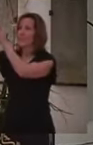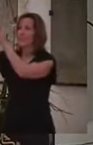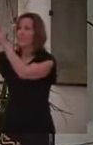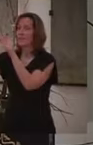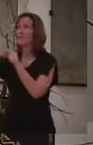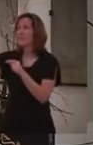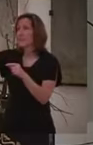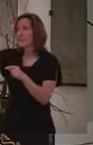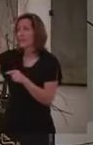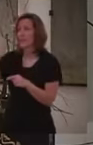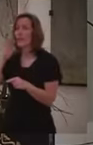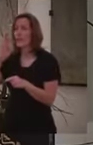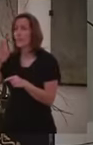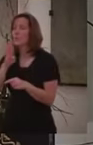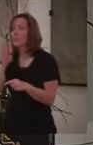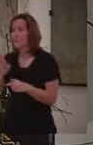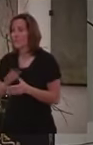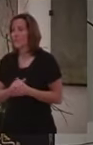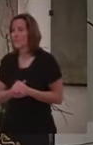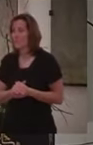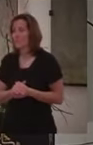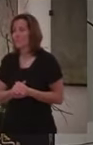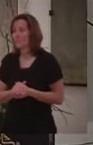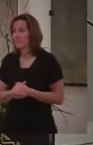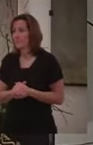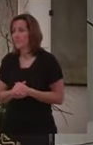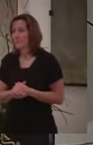by God will be.